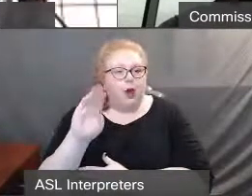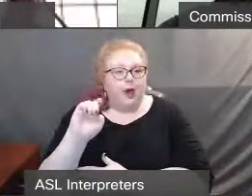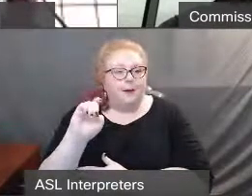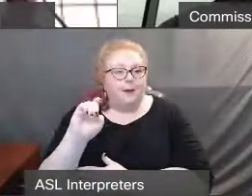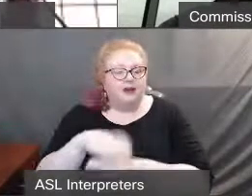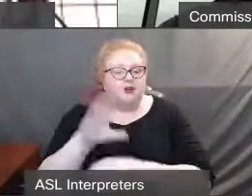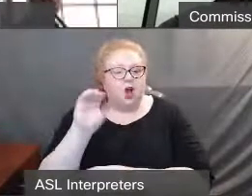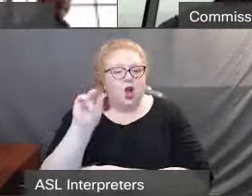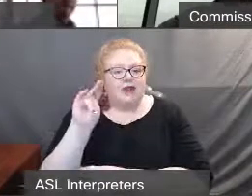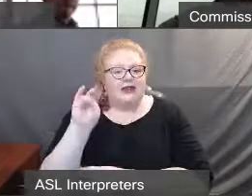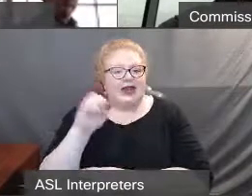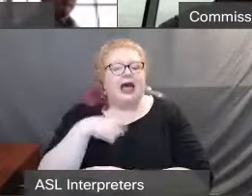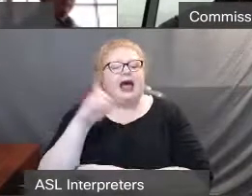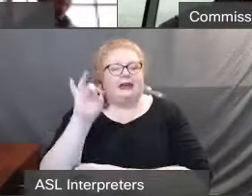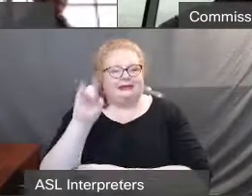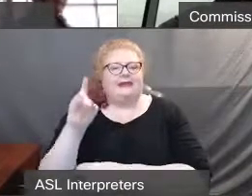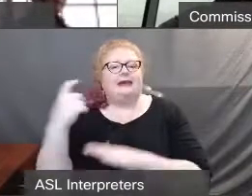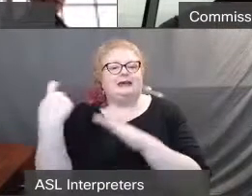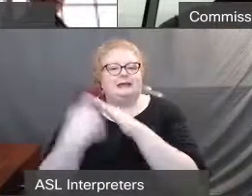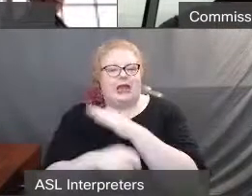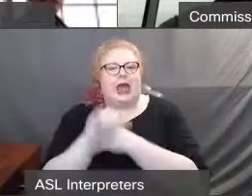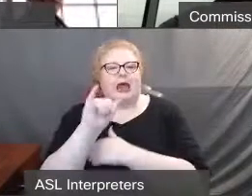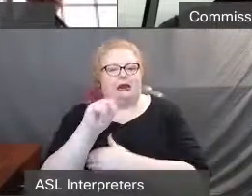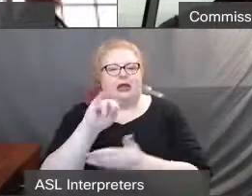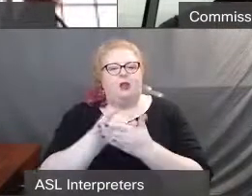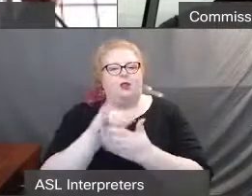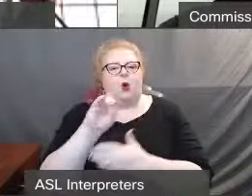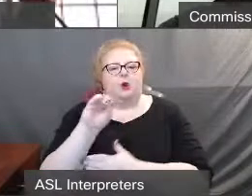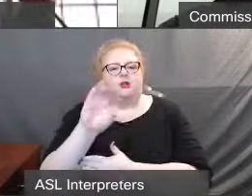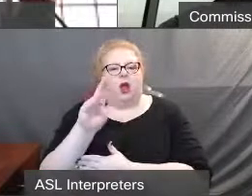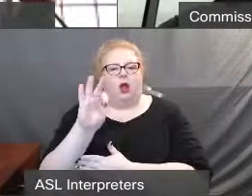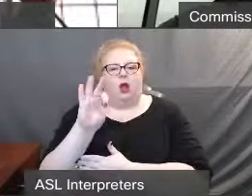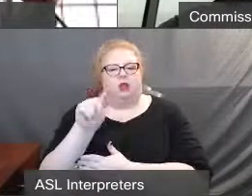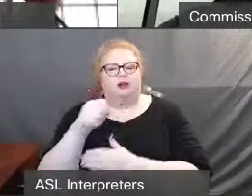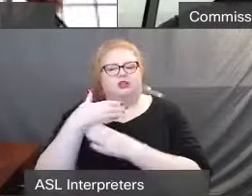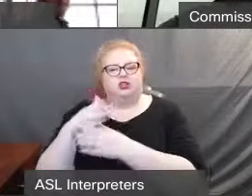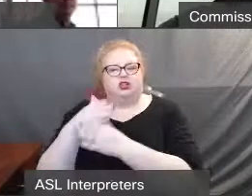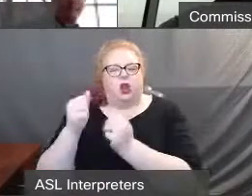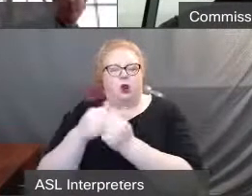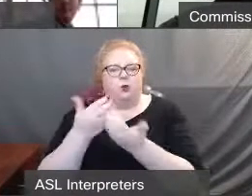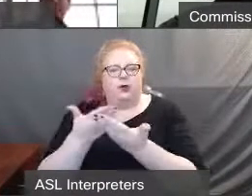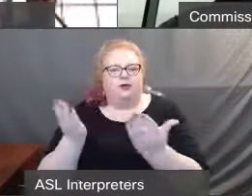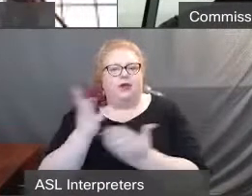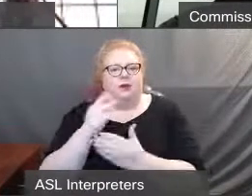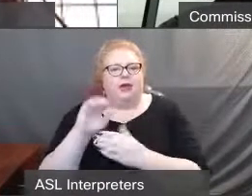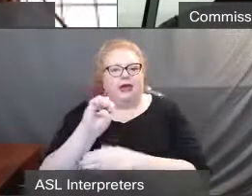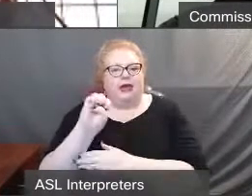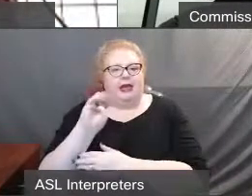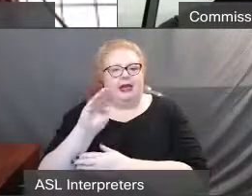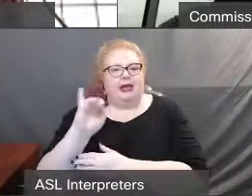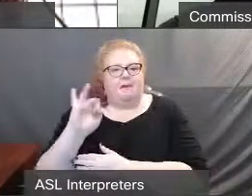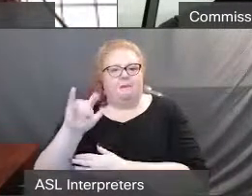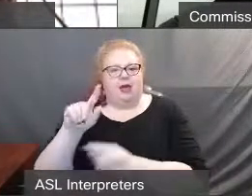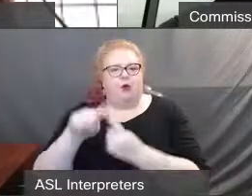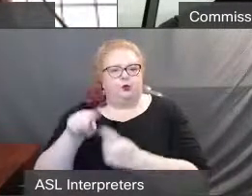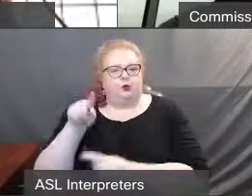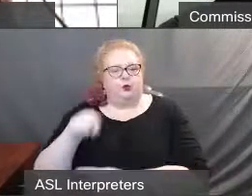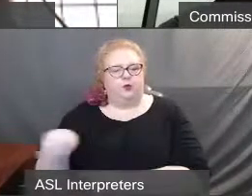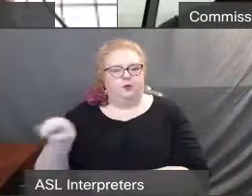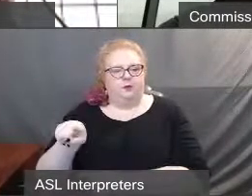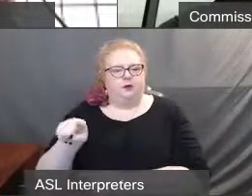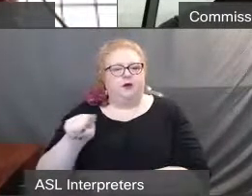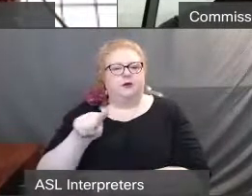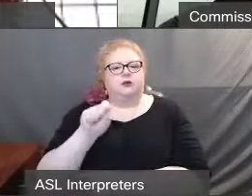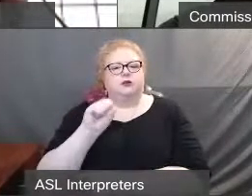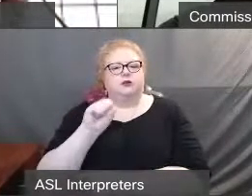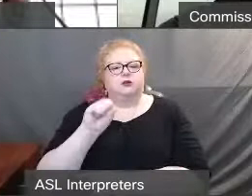scan in the exhibit documents and shared it with them and emailed it, should have emailed it to them. So Commissioner